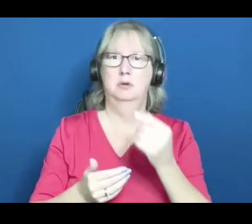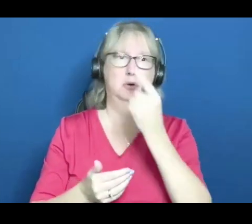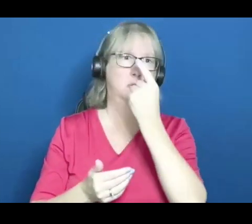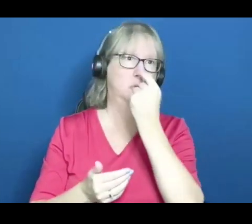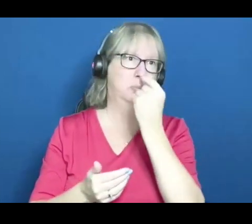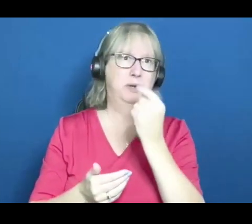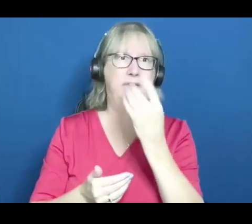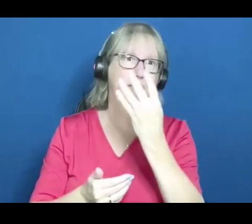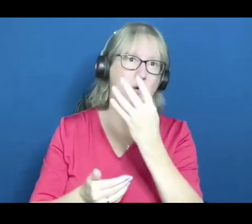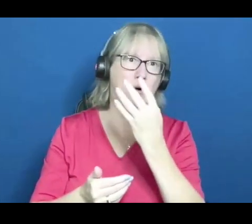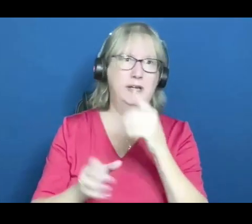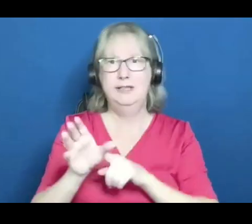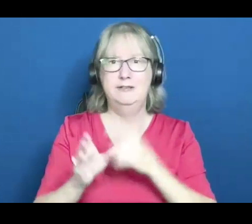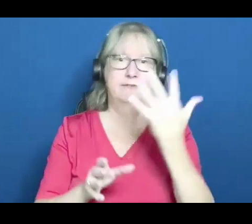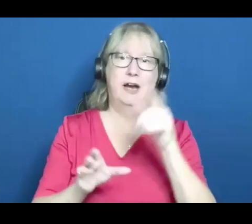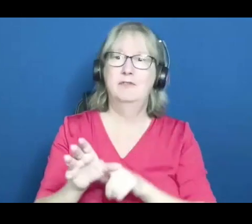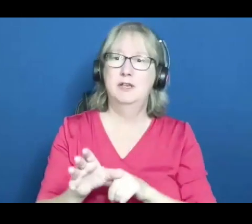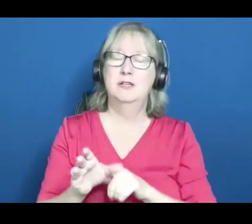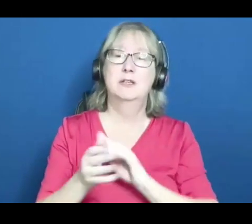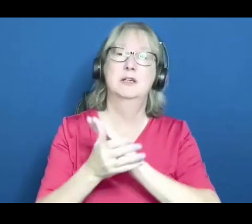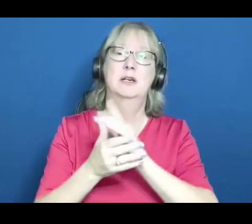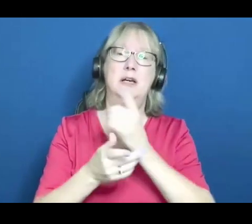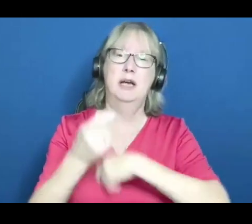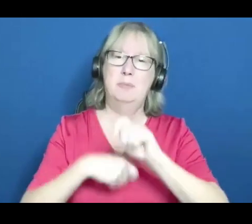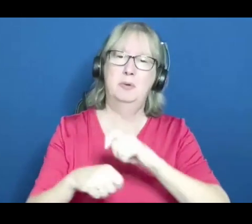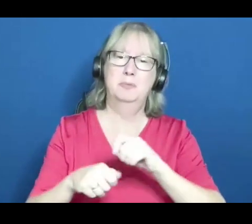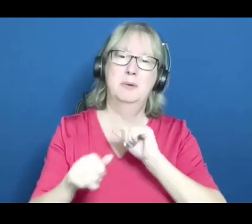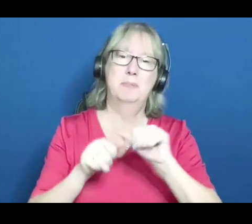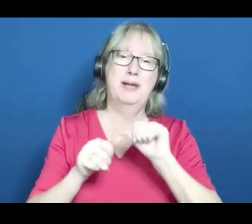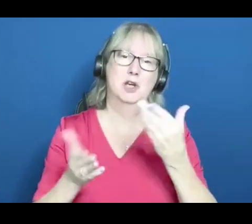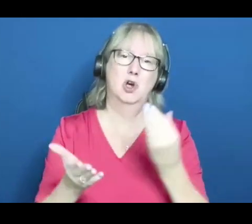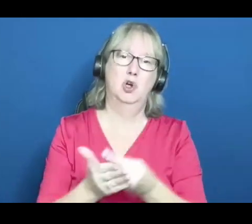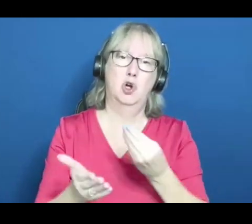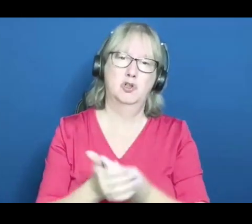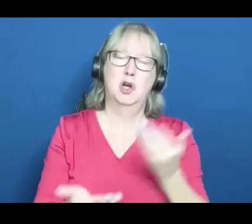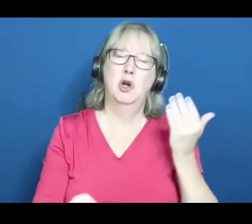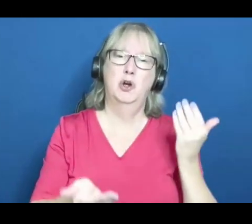4 or 5 years or something, it's actually more cost effective than